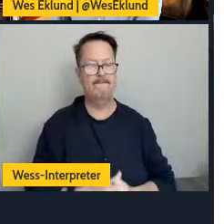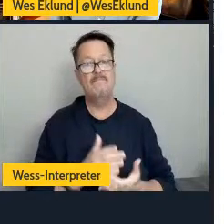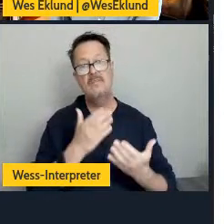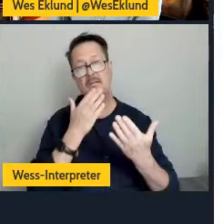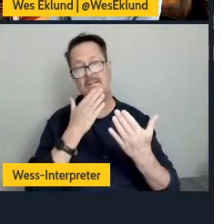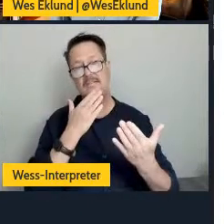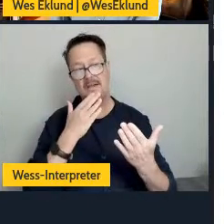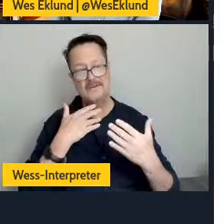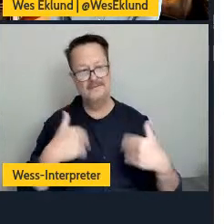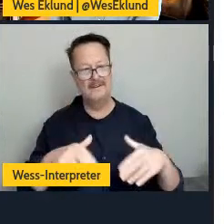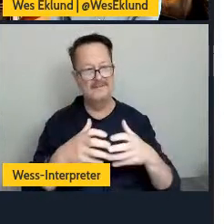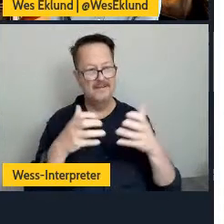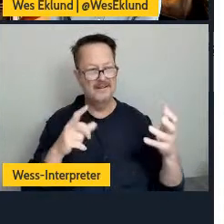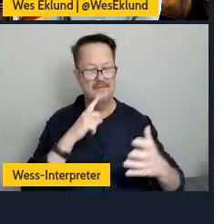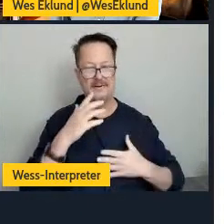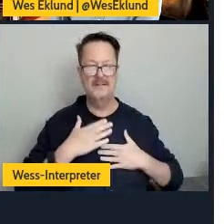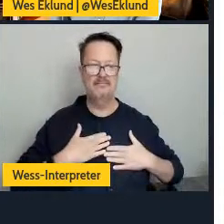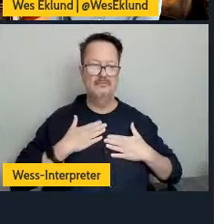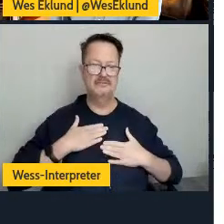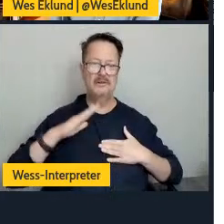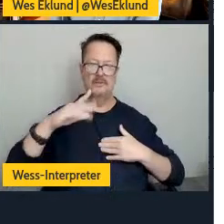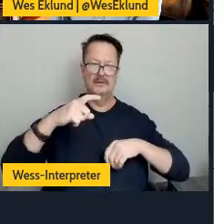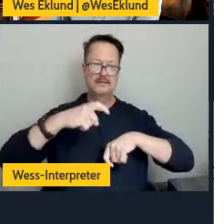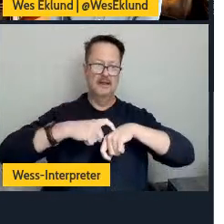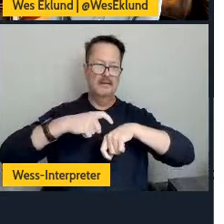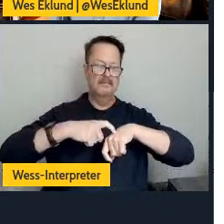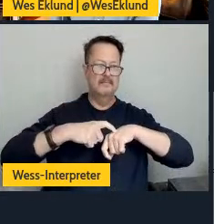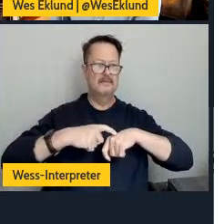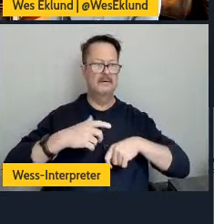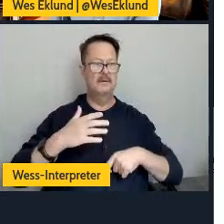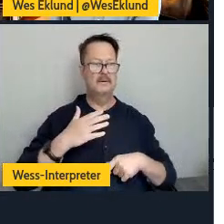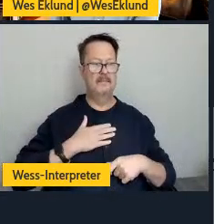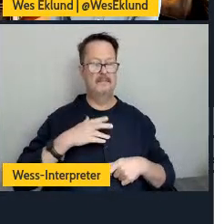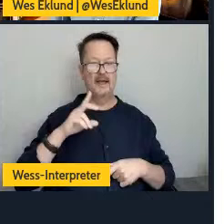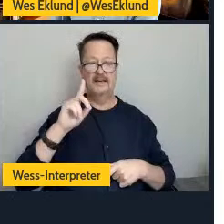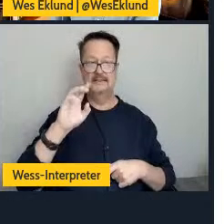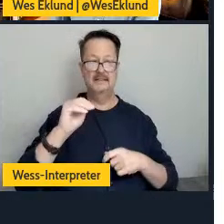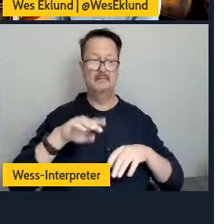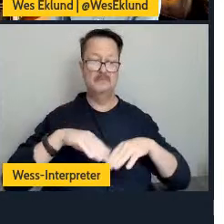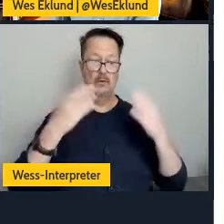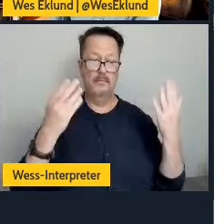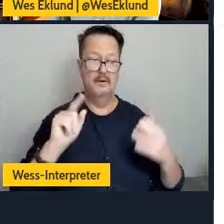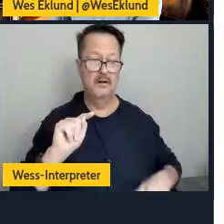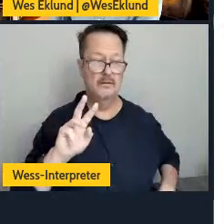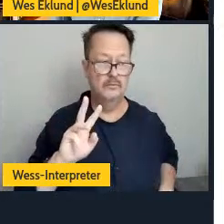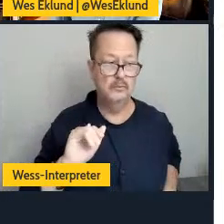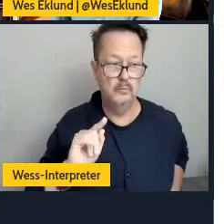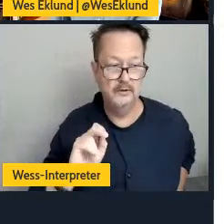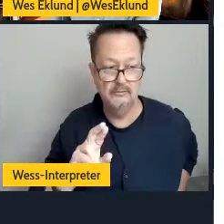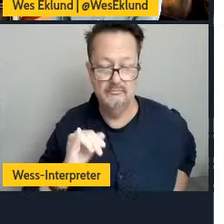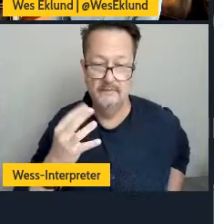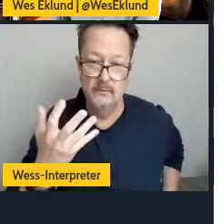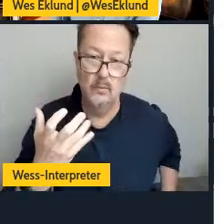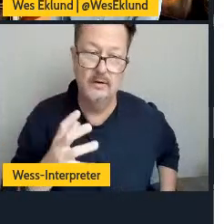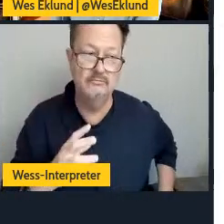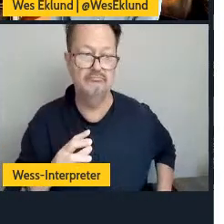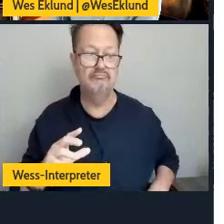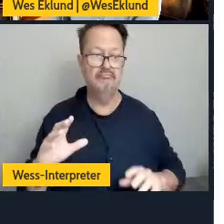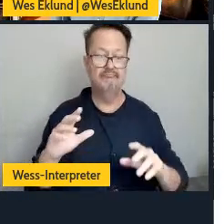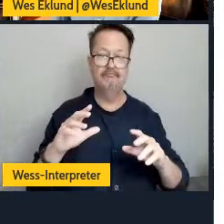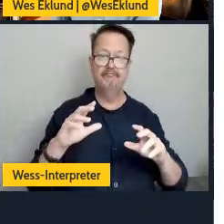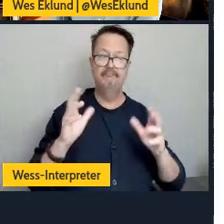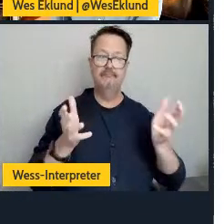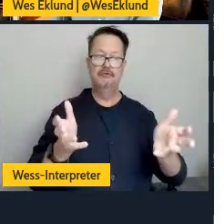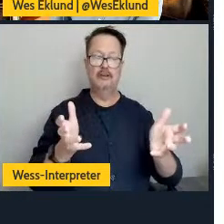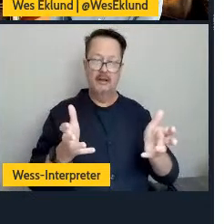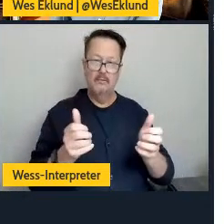Thank you very much. I really appreciate your time. My DMs are open on Twitter if you'd like to chat with me. I'll also be